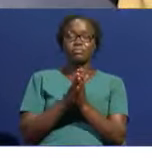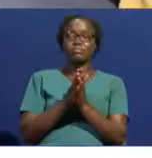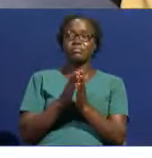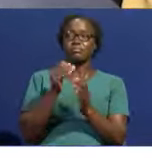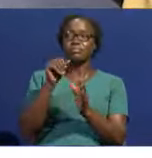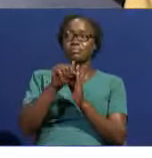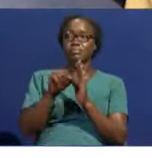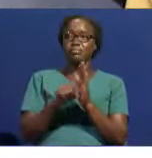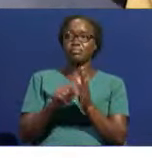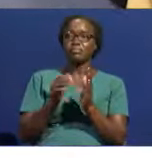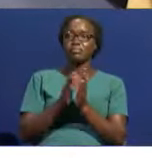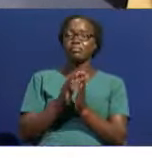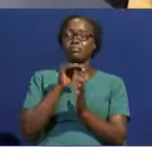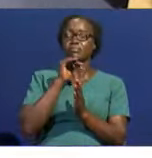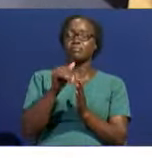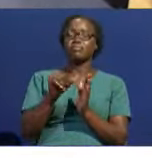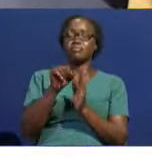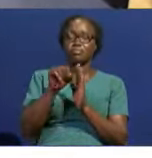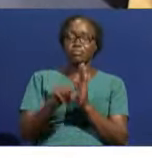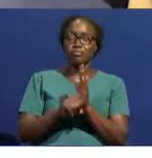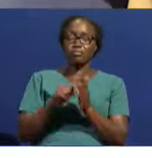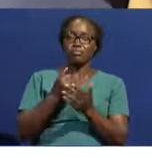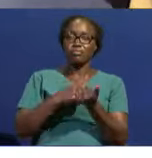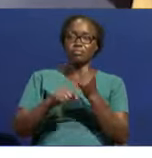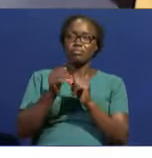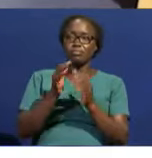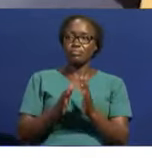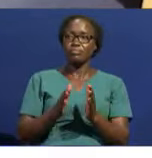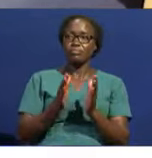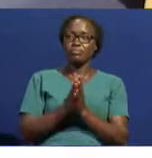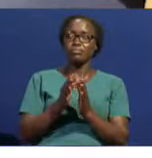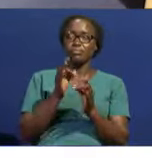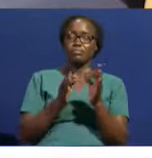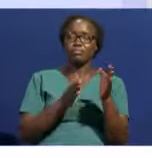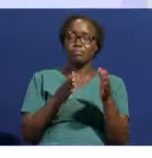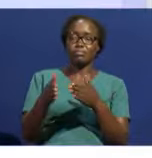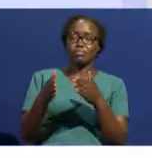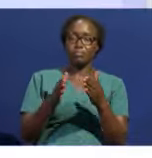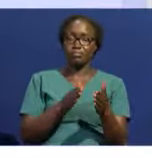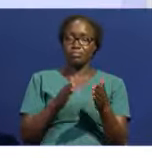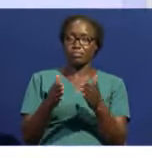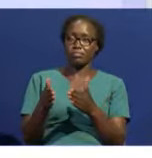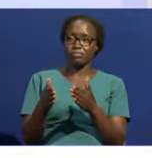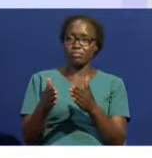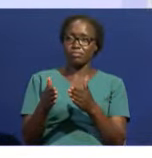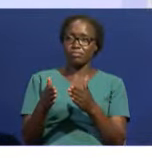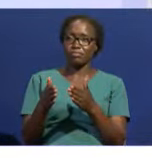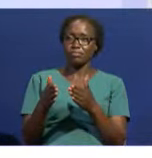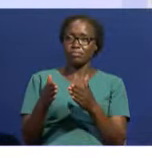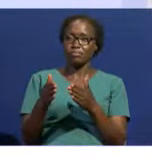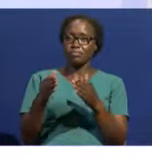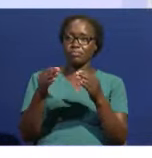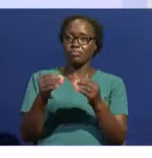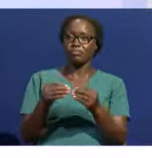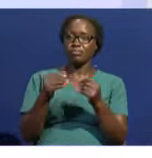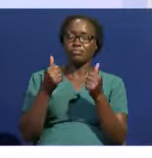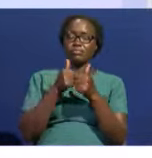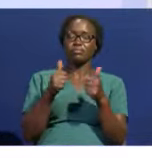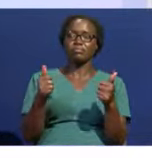actors if the process is to succeed. When this opportunity is handled